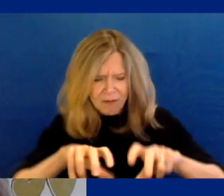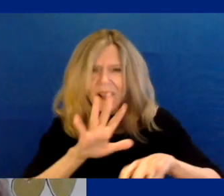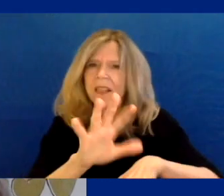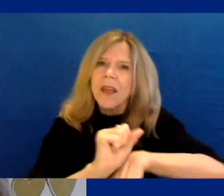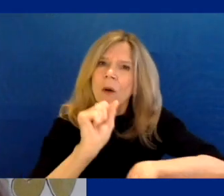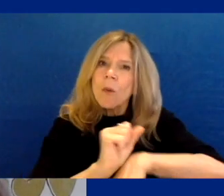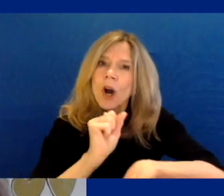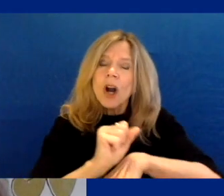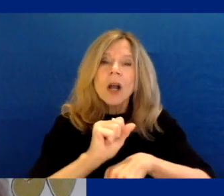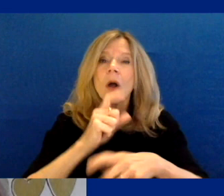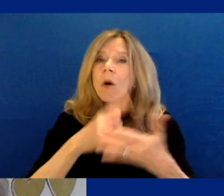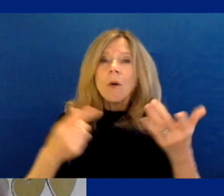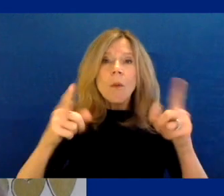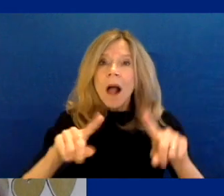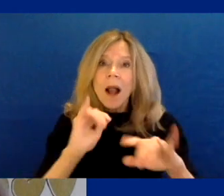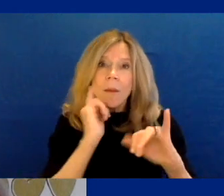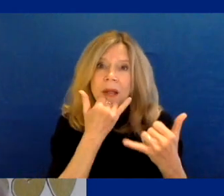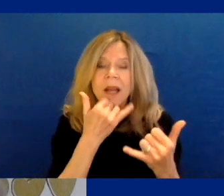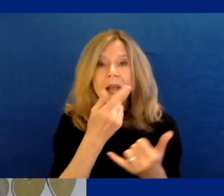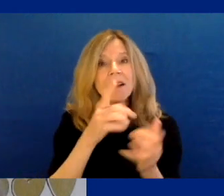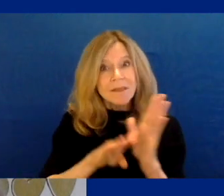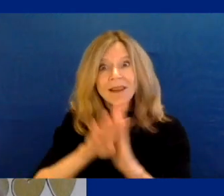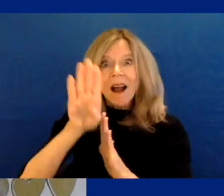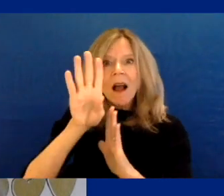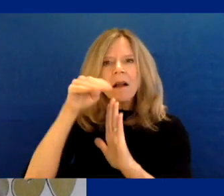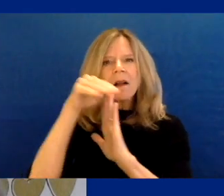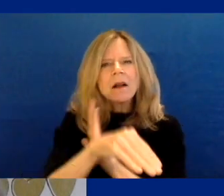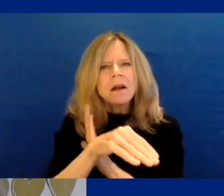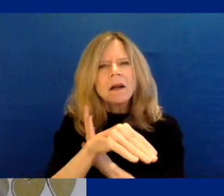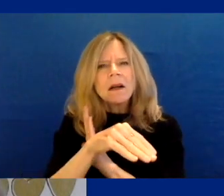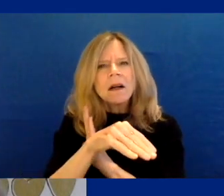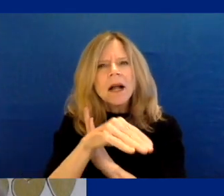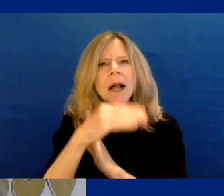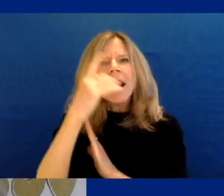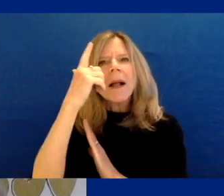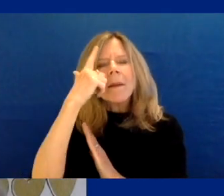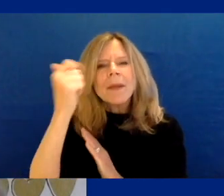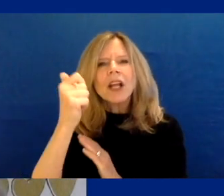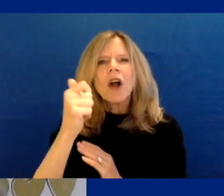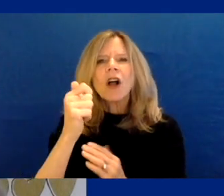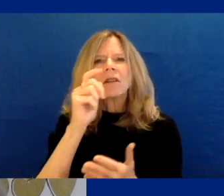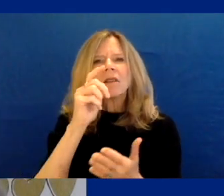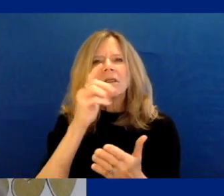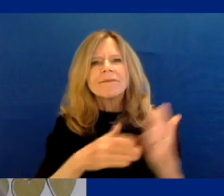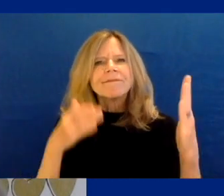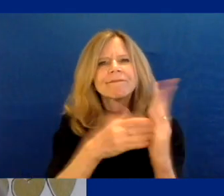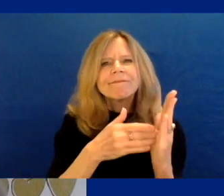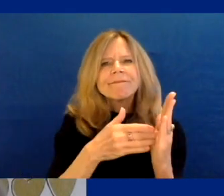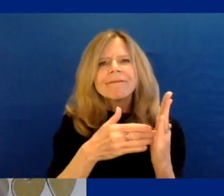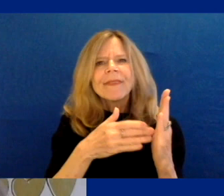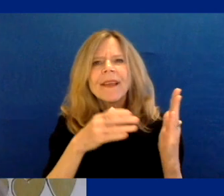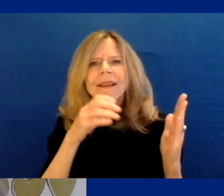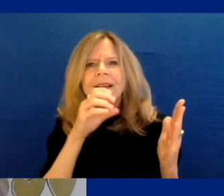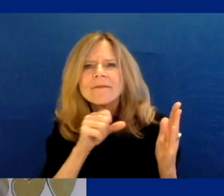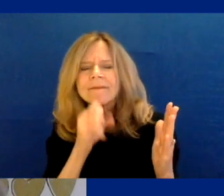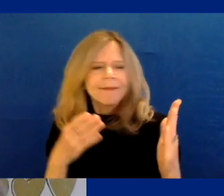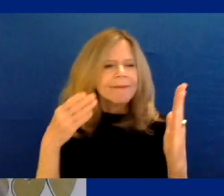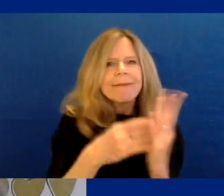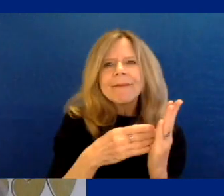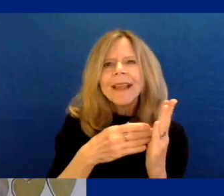decades, their careers started to take a steep decline as they were confronted with the stark reality of gender discrimination and